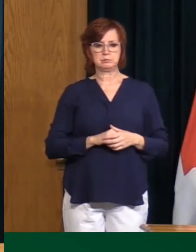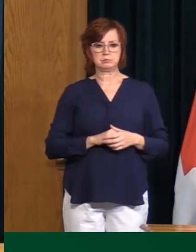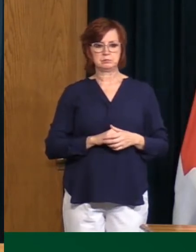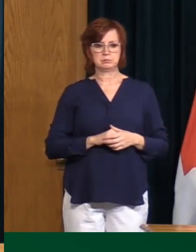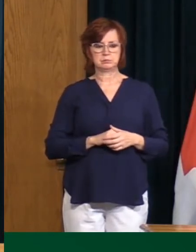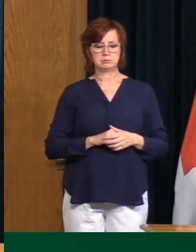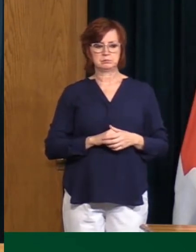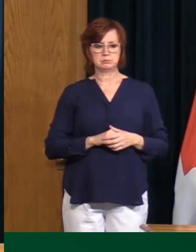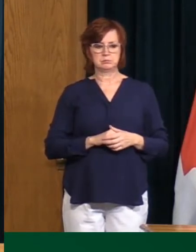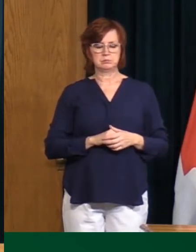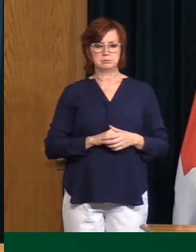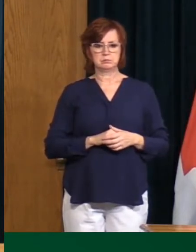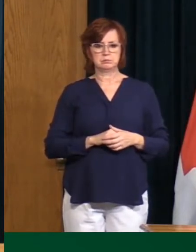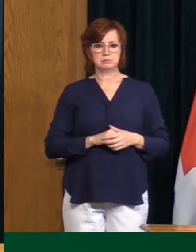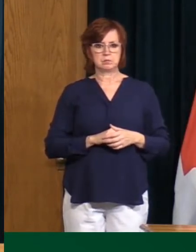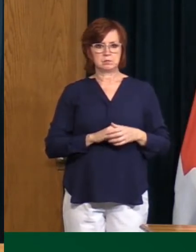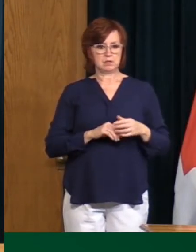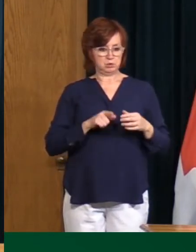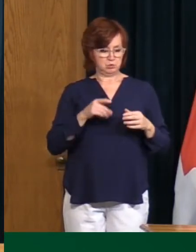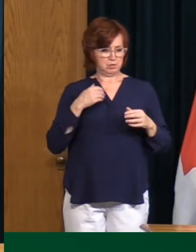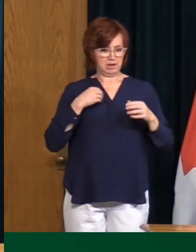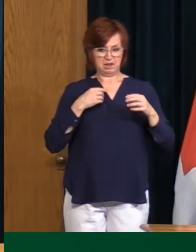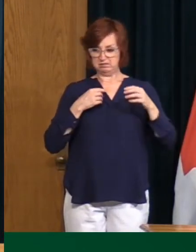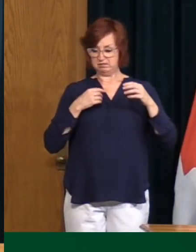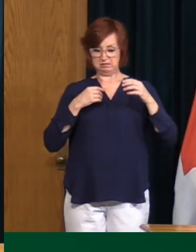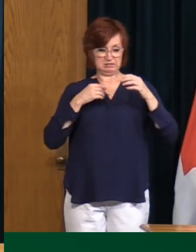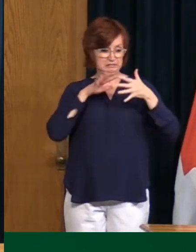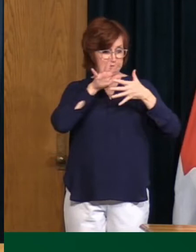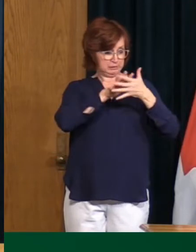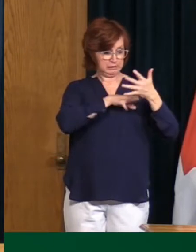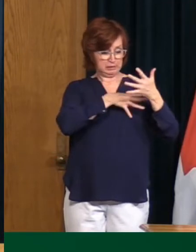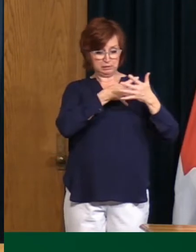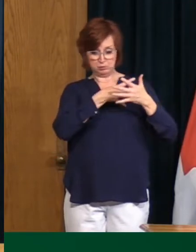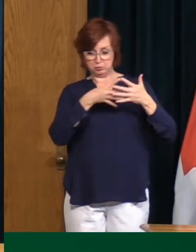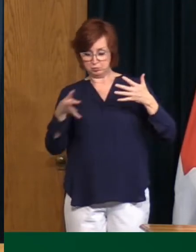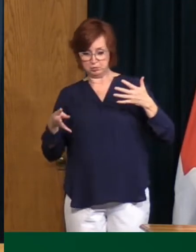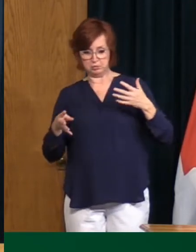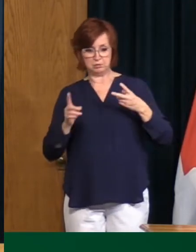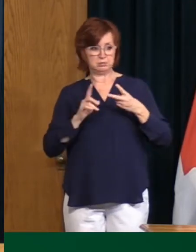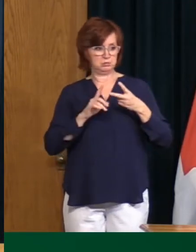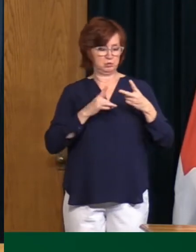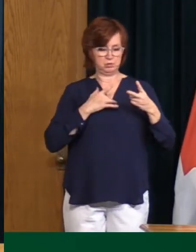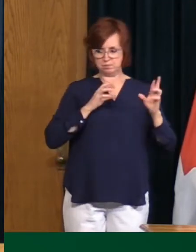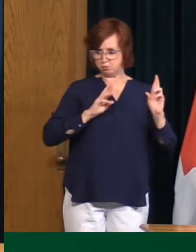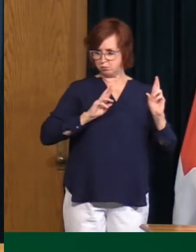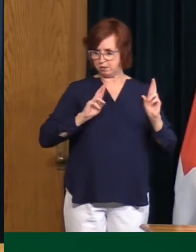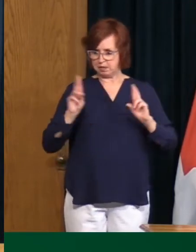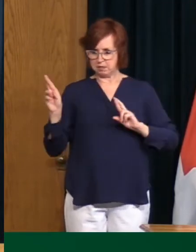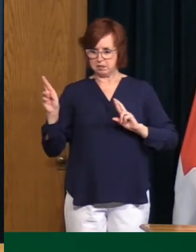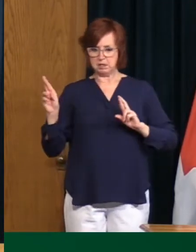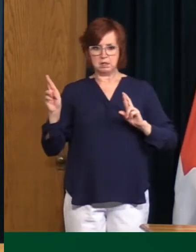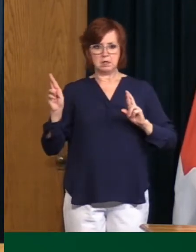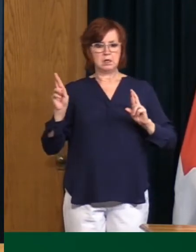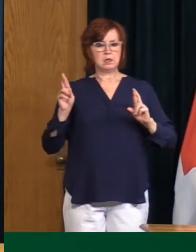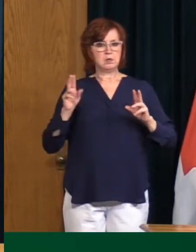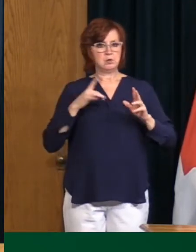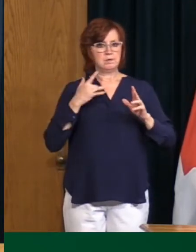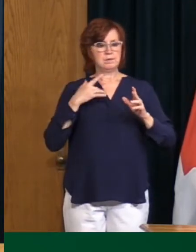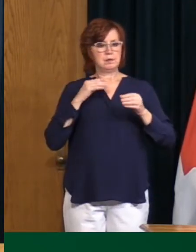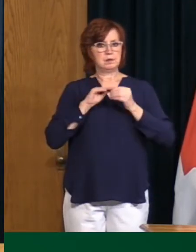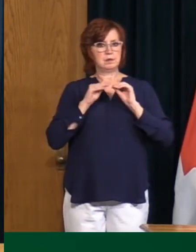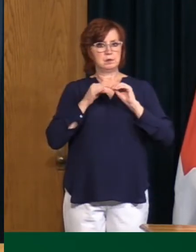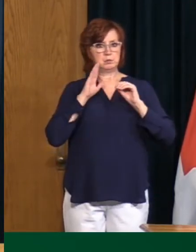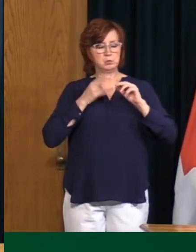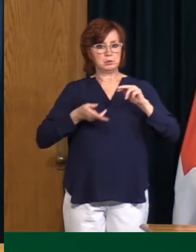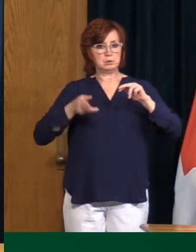of time? Like, I guess I'm saying is, are you expecting those testing numbers to at the very least significantly increase over the next couple